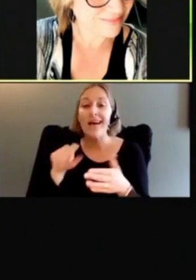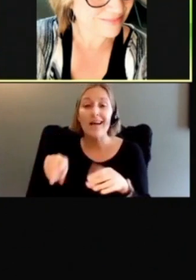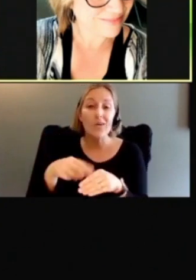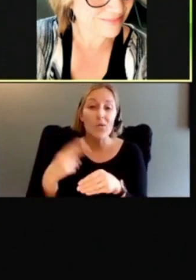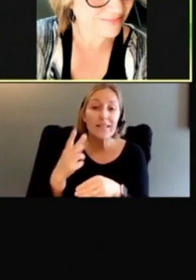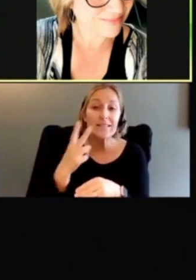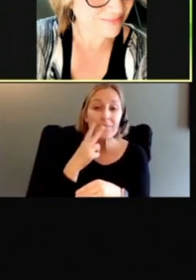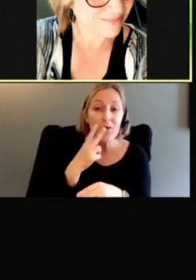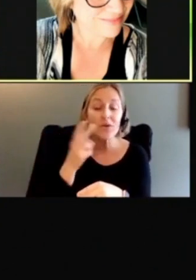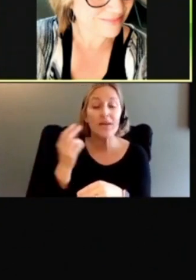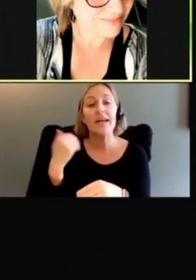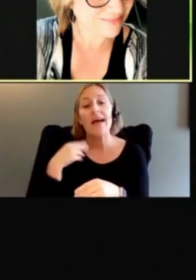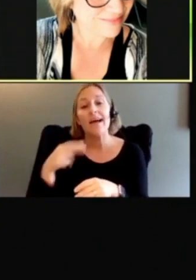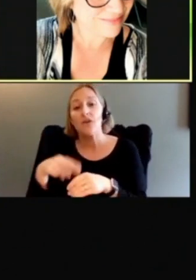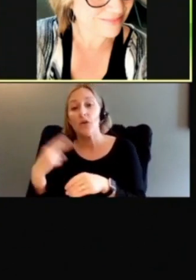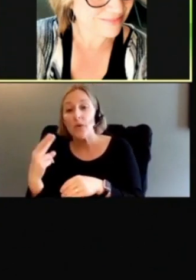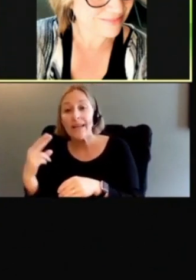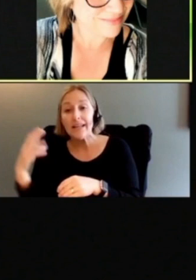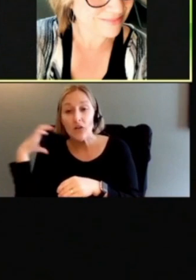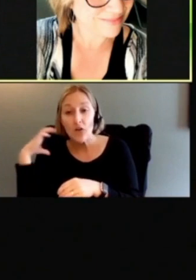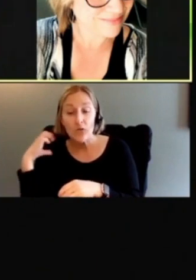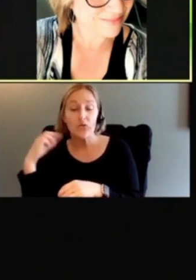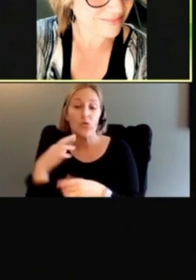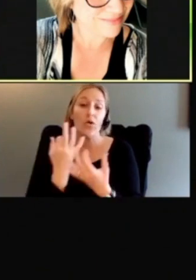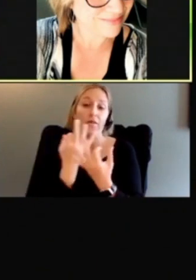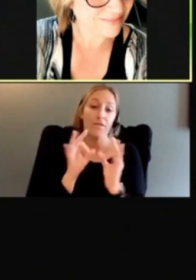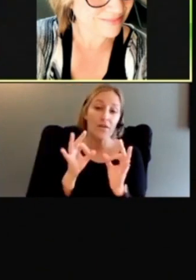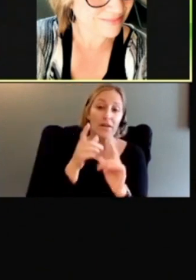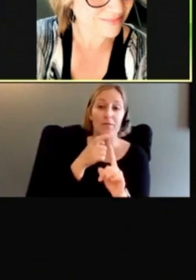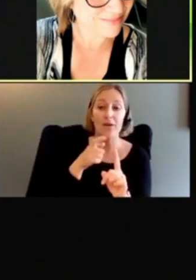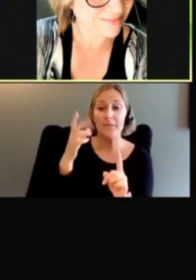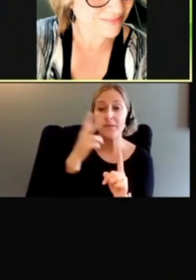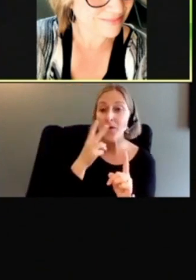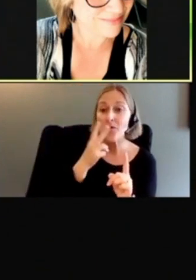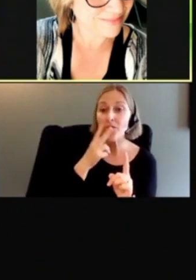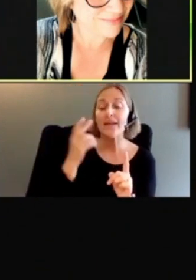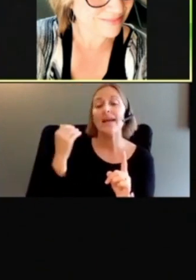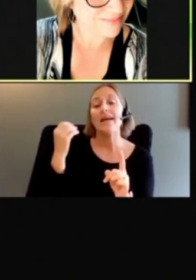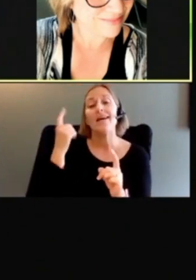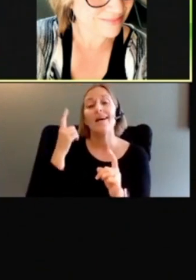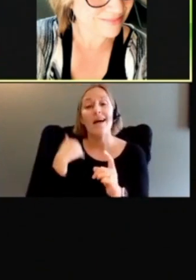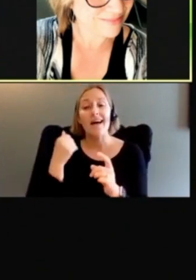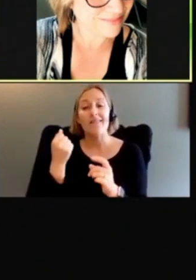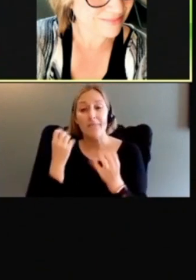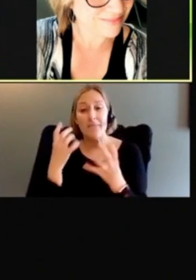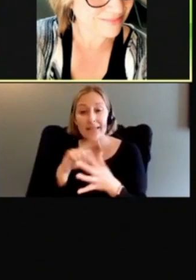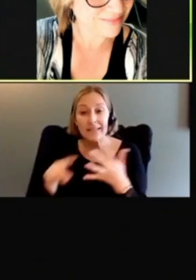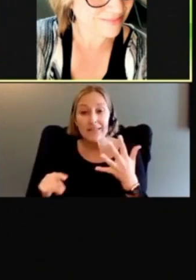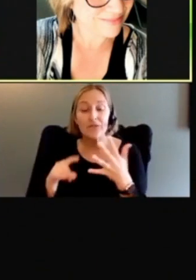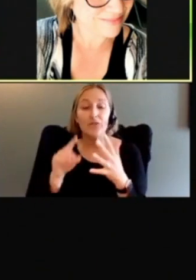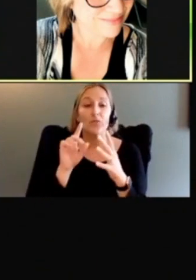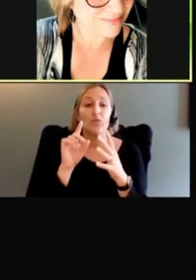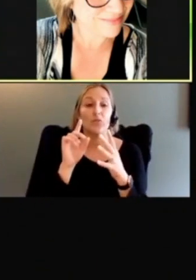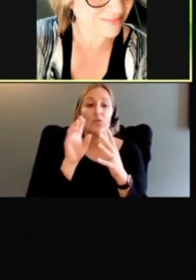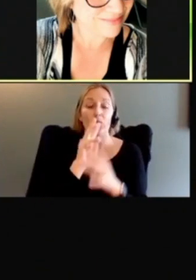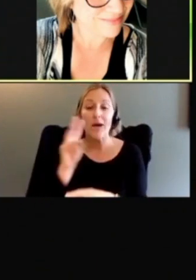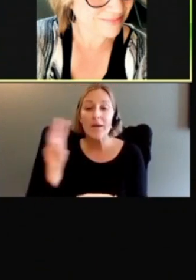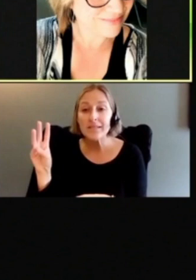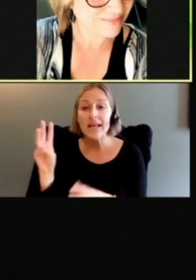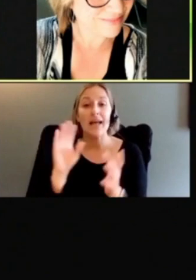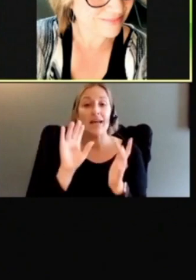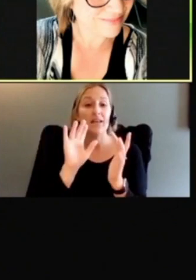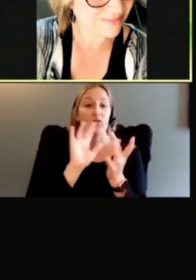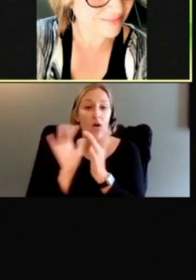or Freedom from Smoking. There's websites and online learning applications for